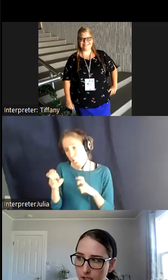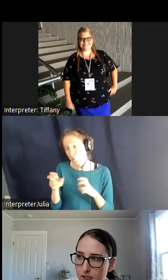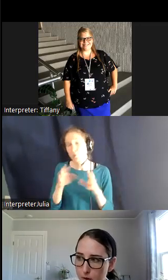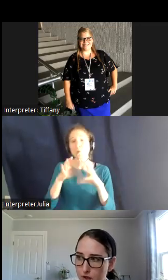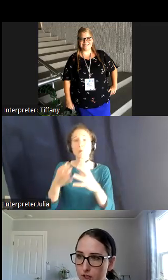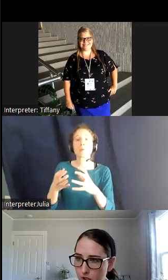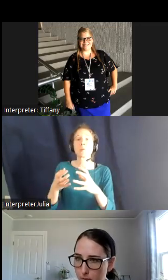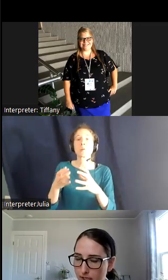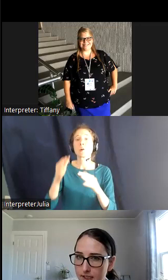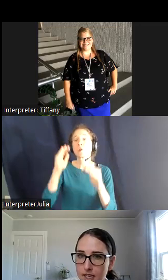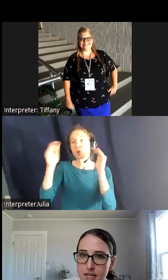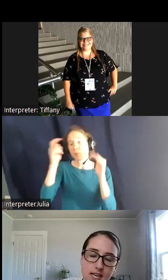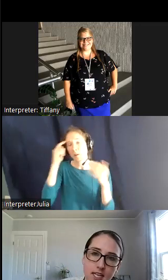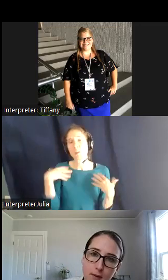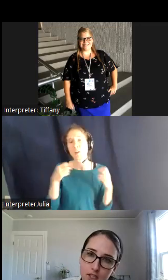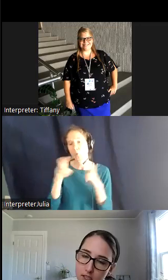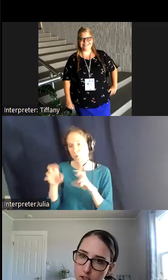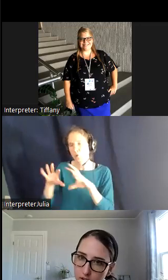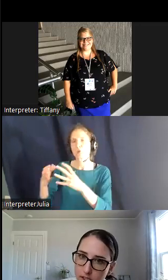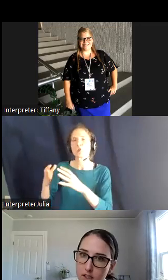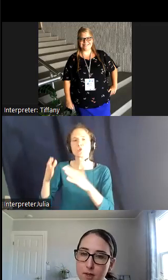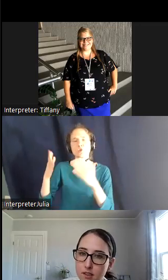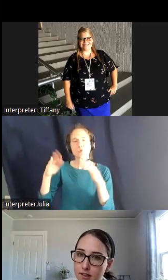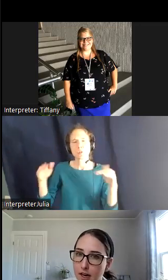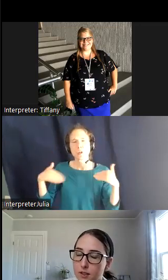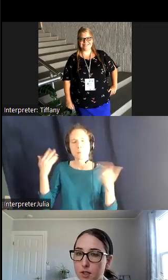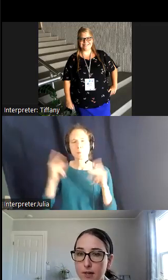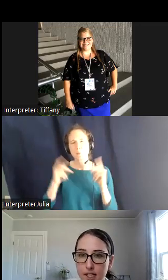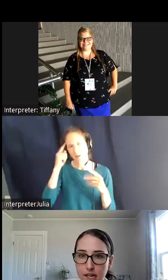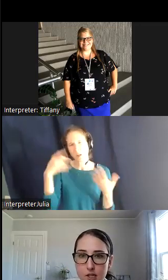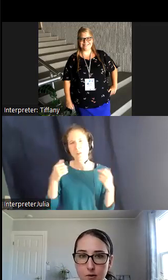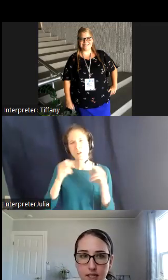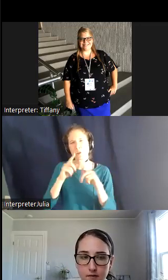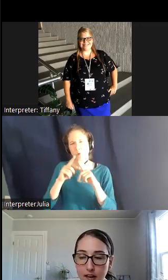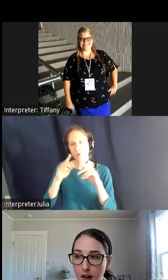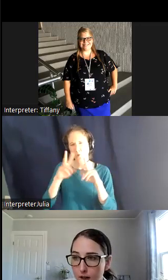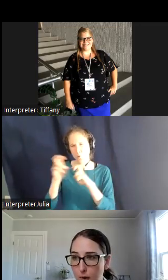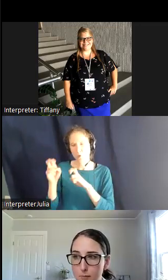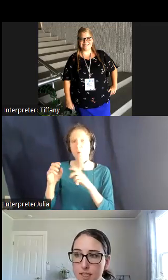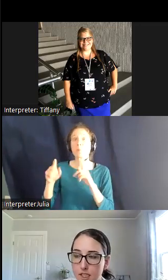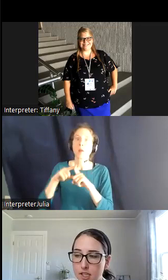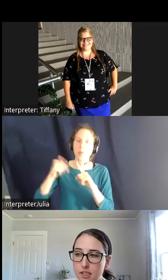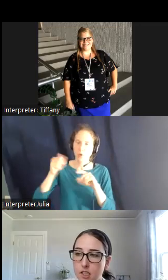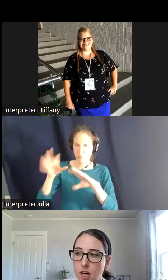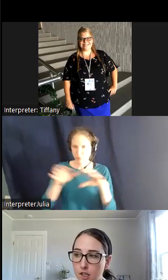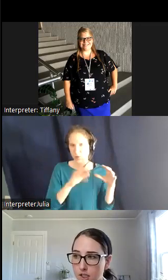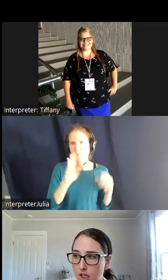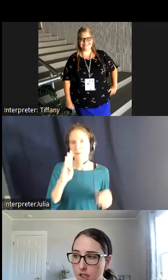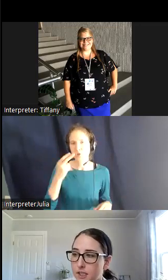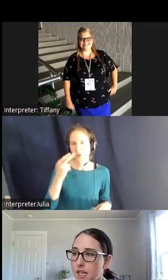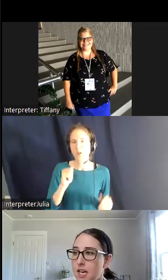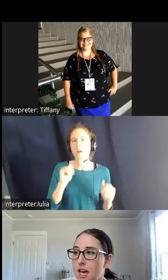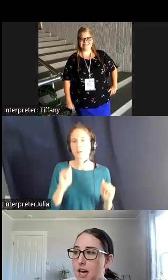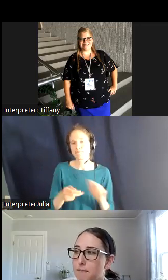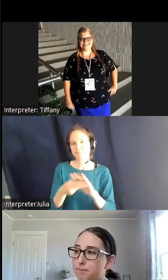with serious emotional disturbance. And then I mentioned this earlier, the bill allows for the BHA to identify other populations that are